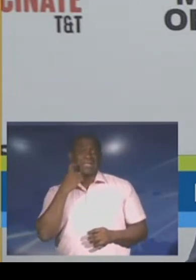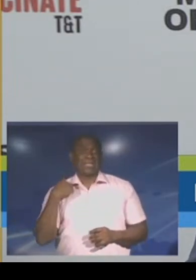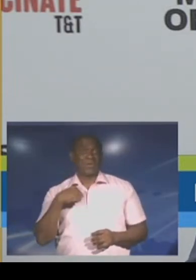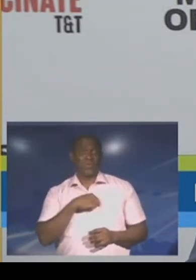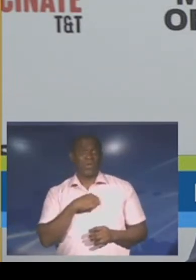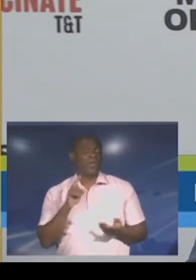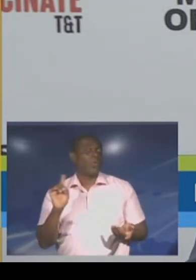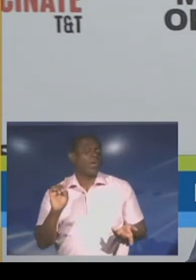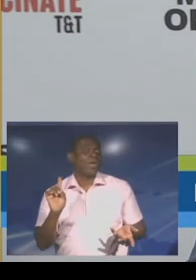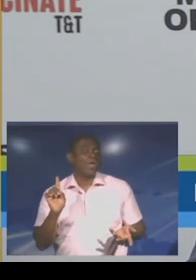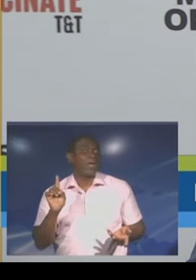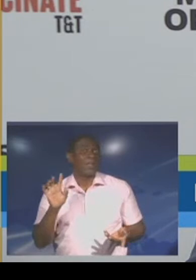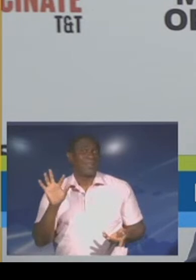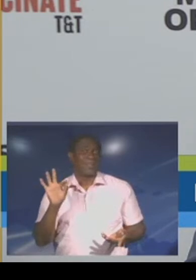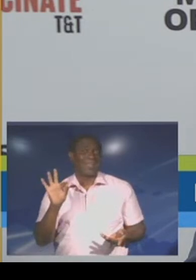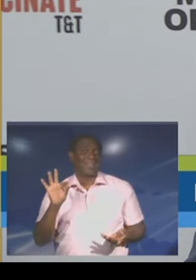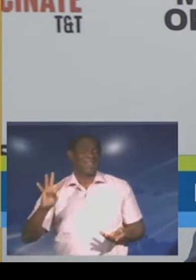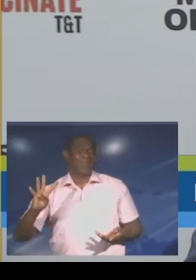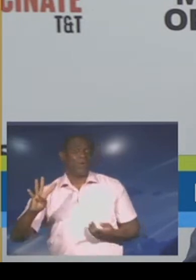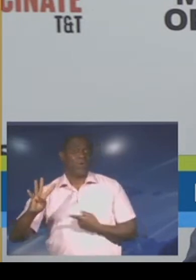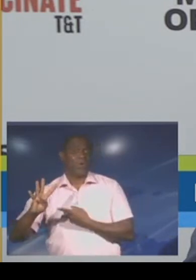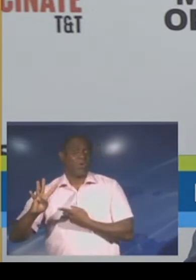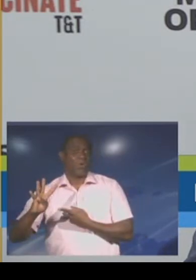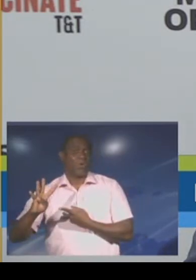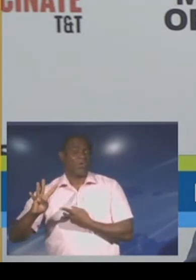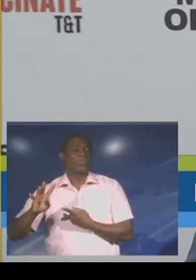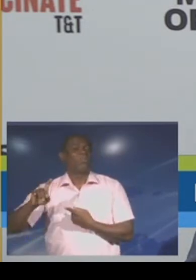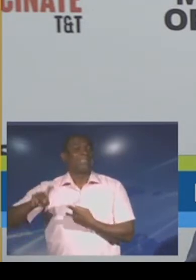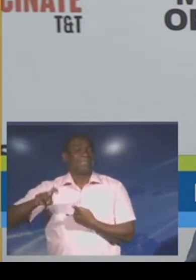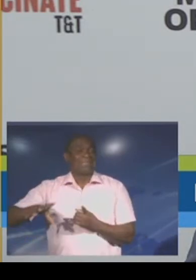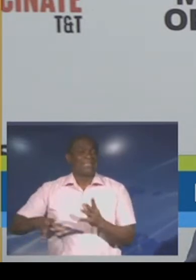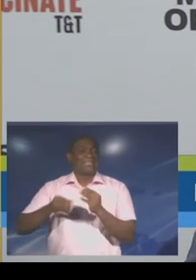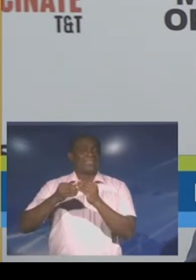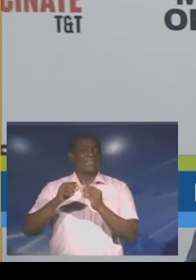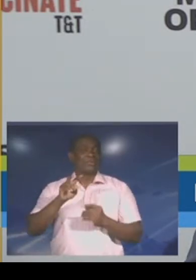further 200 children to bring us back up to 95%.